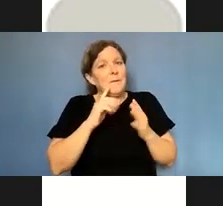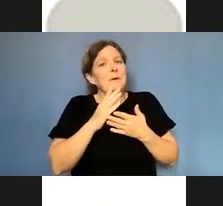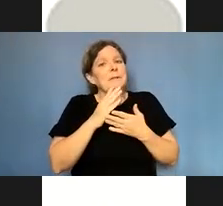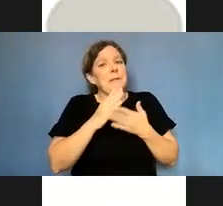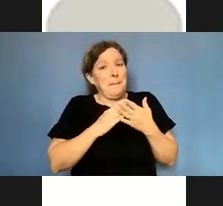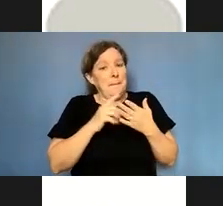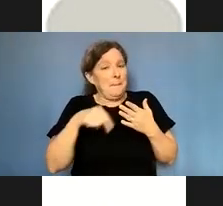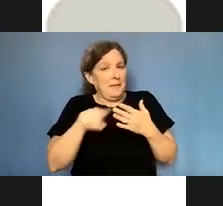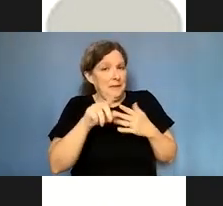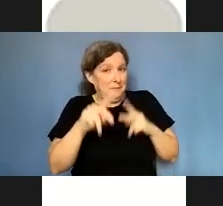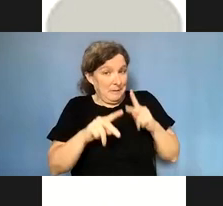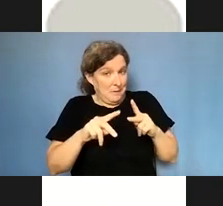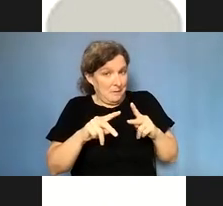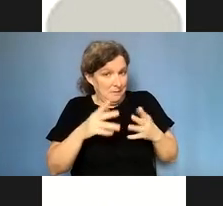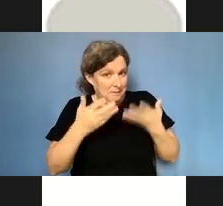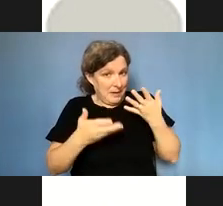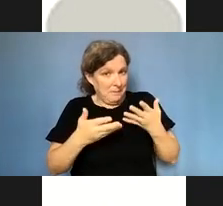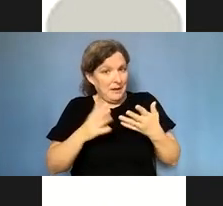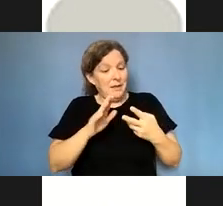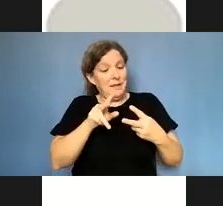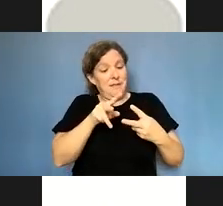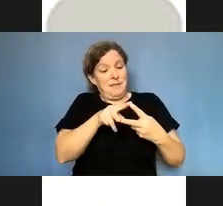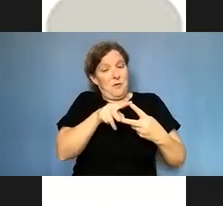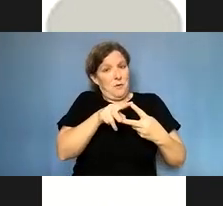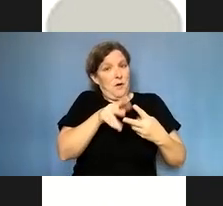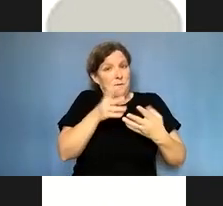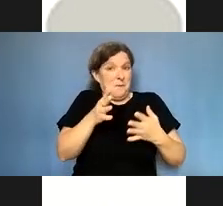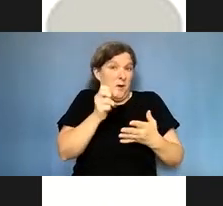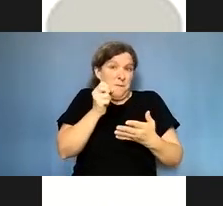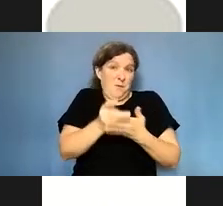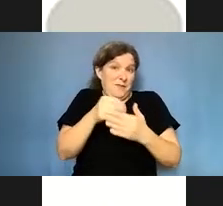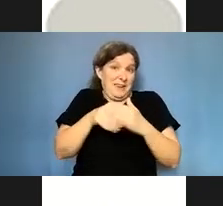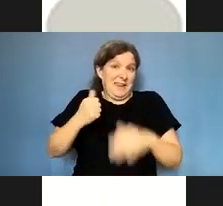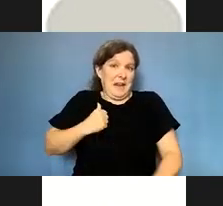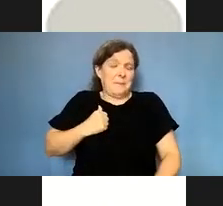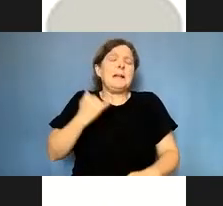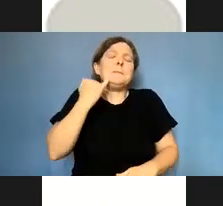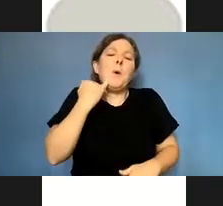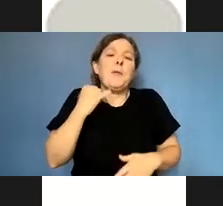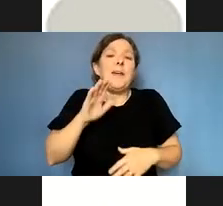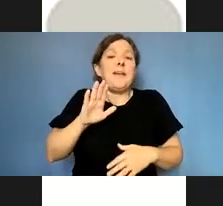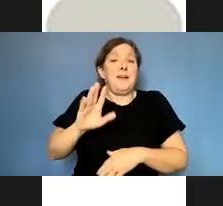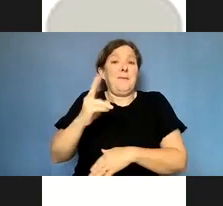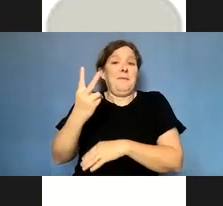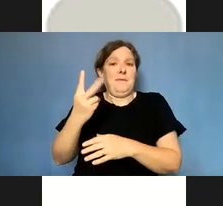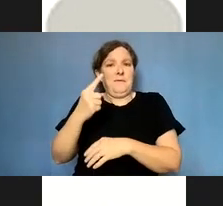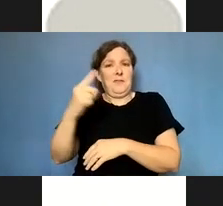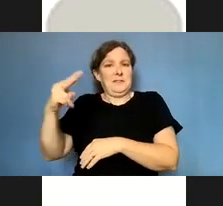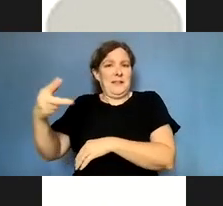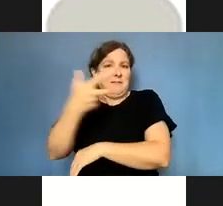people don't have vaccines that are approved for use in Canada, but if they weren't, so if the vaccine is not